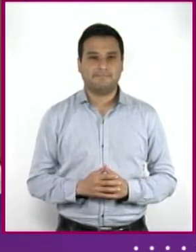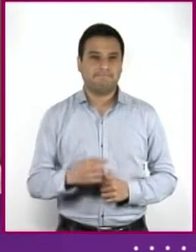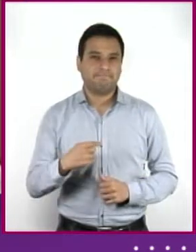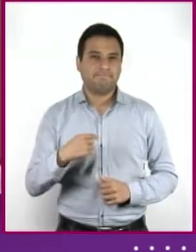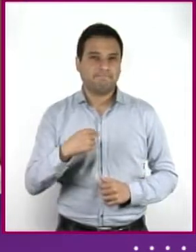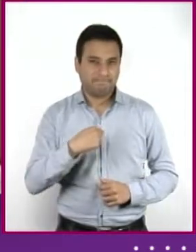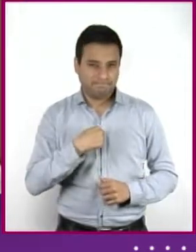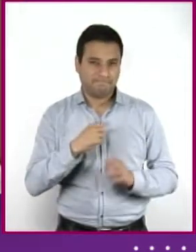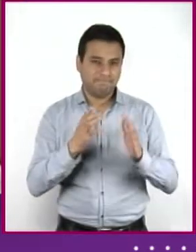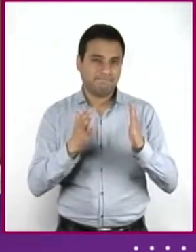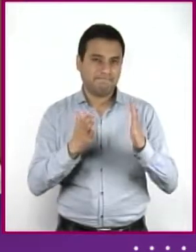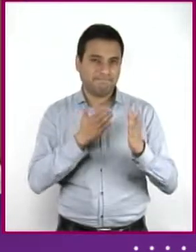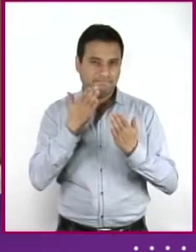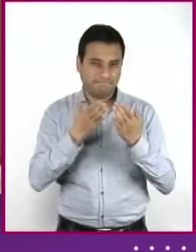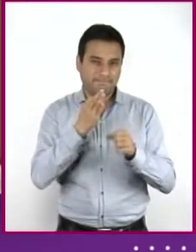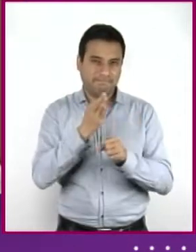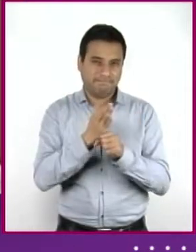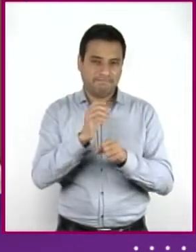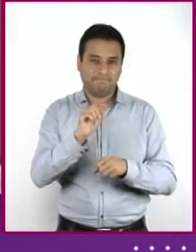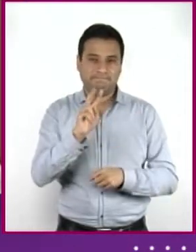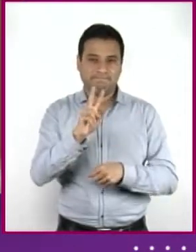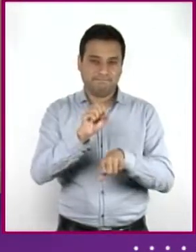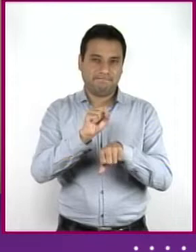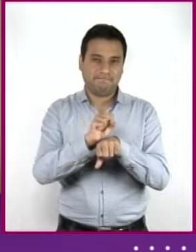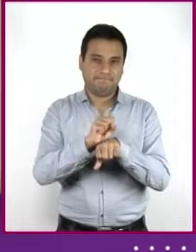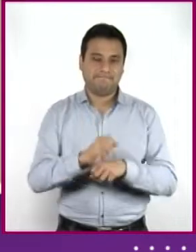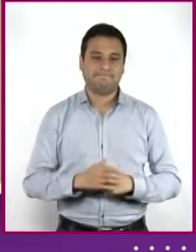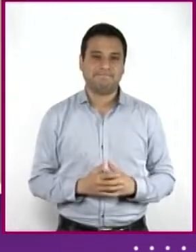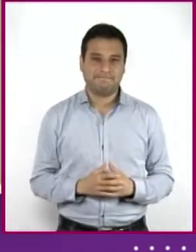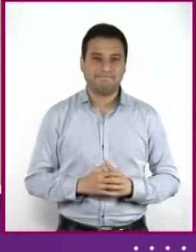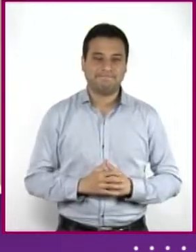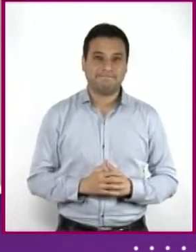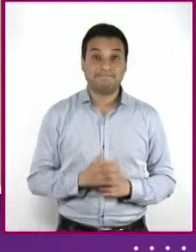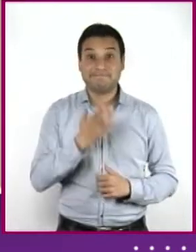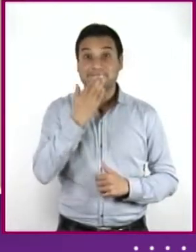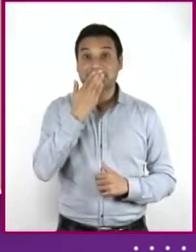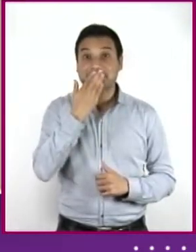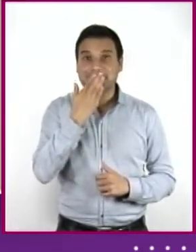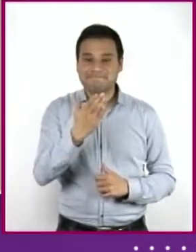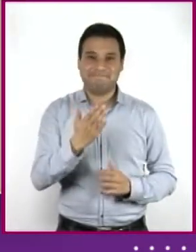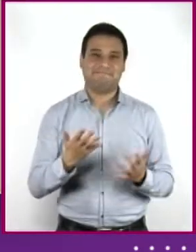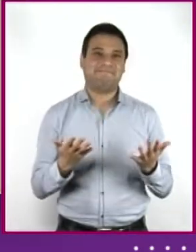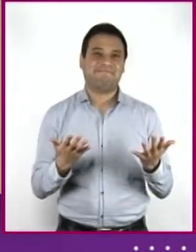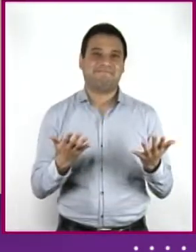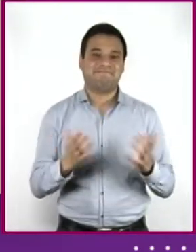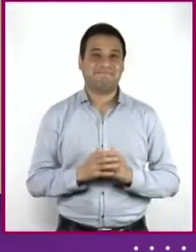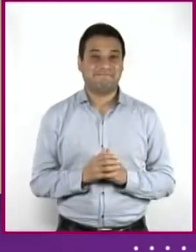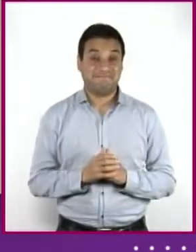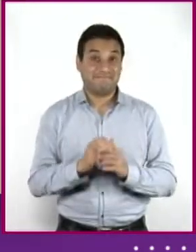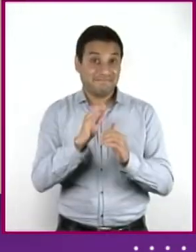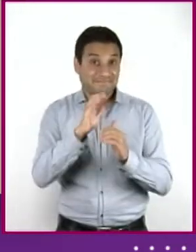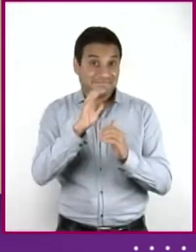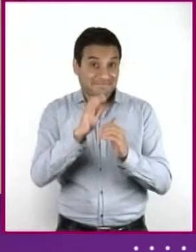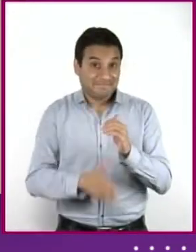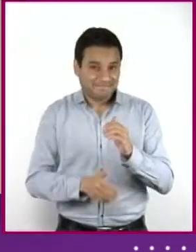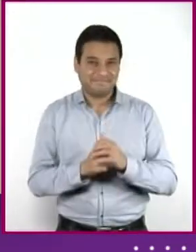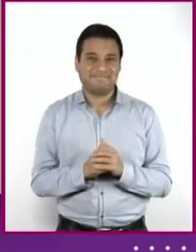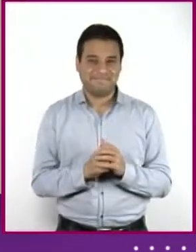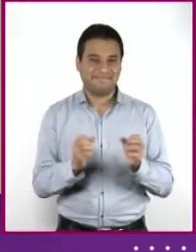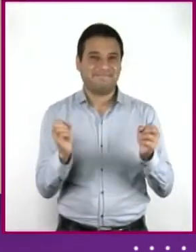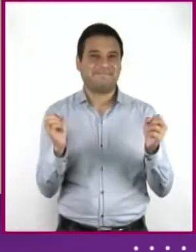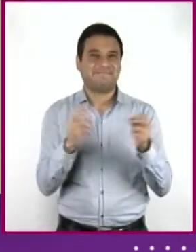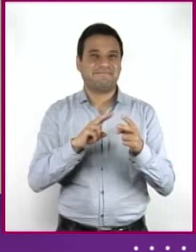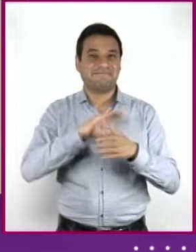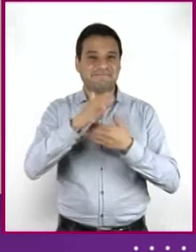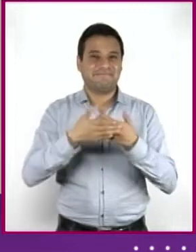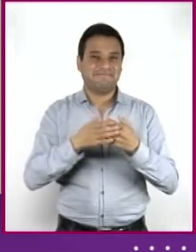I am a telesecundaria student. ¡Muy bien! Eso fue todo por hoy. Nos vemos